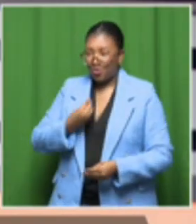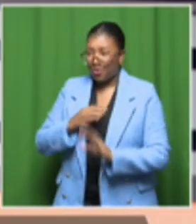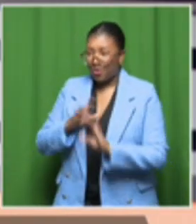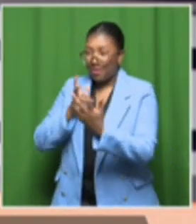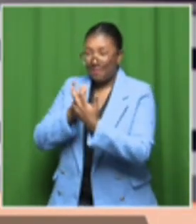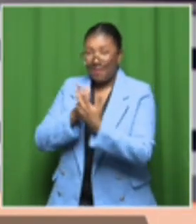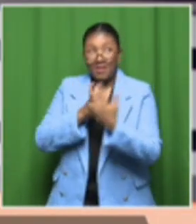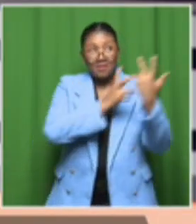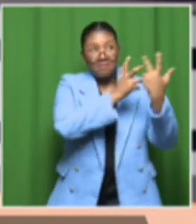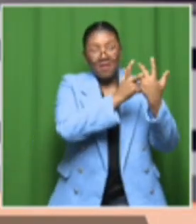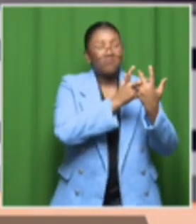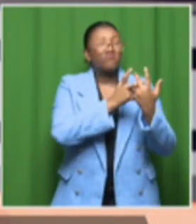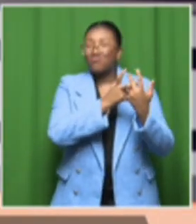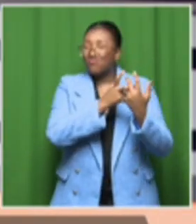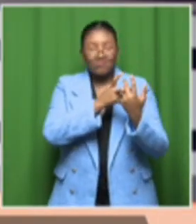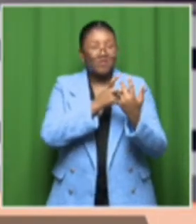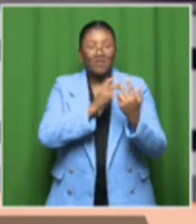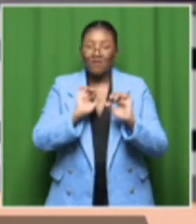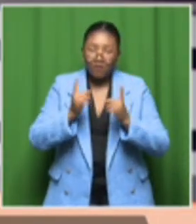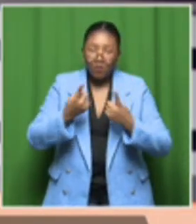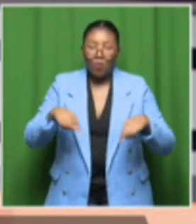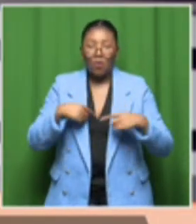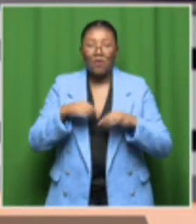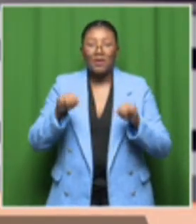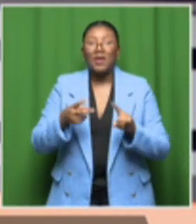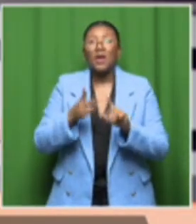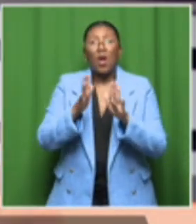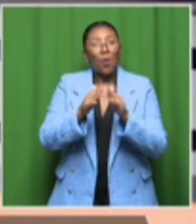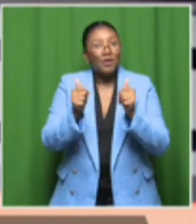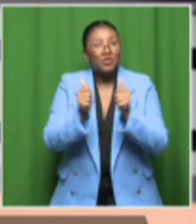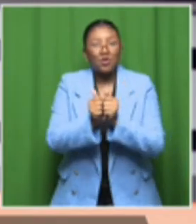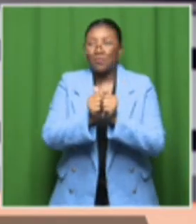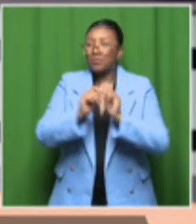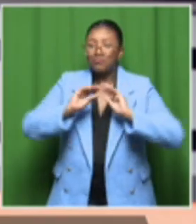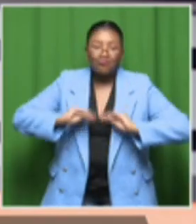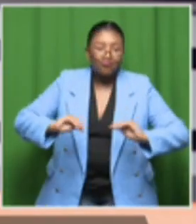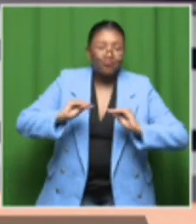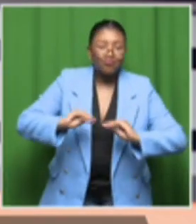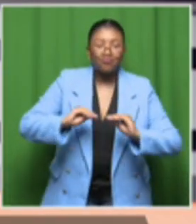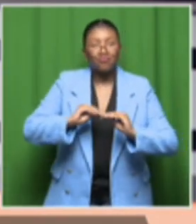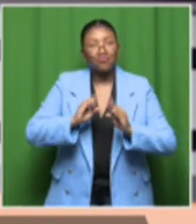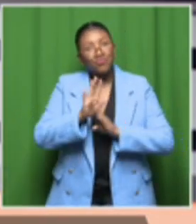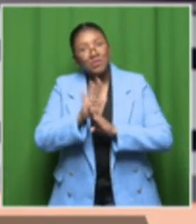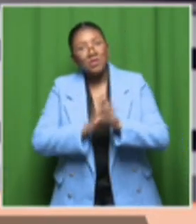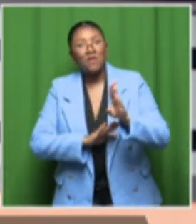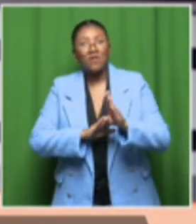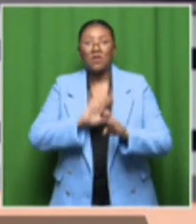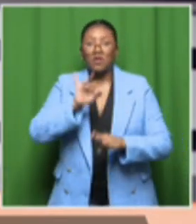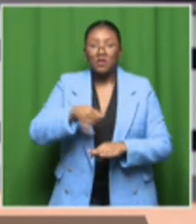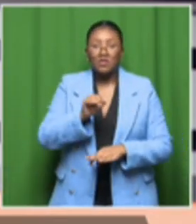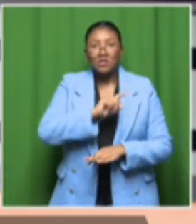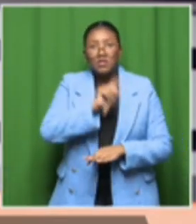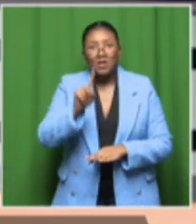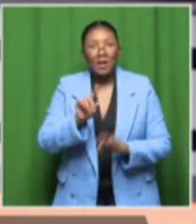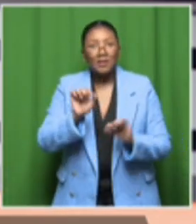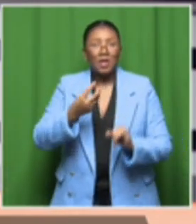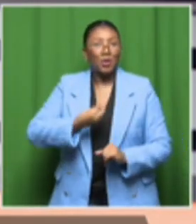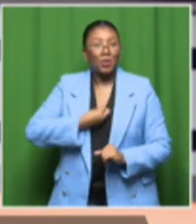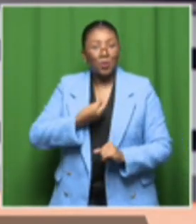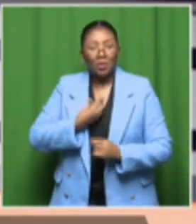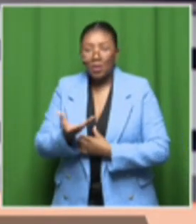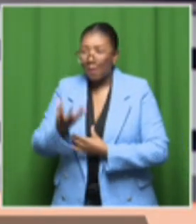looking at workshops, if we're looking at developing jazz, if we're looking at really impacting the youth and making it more inclusive, what